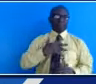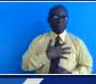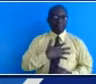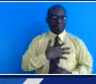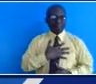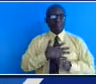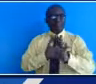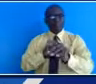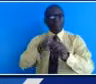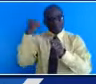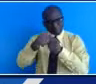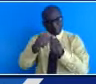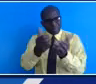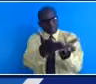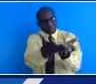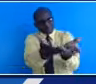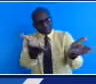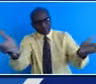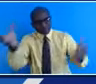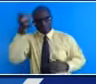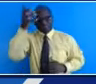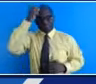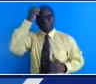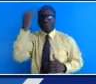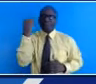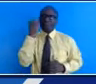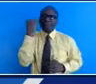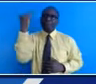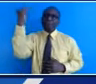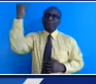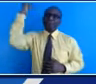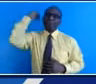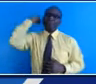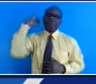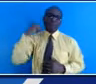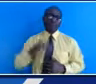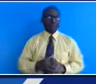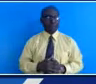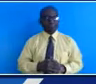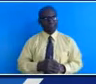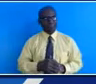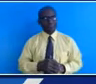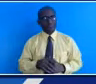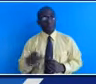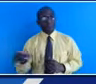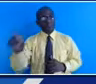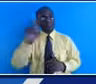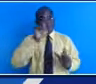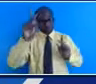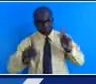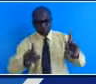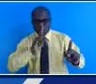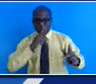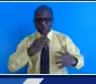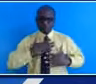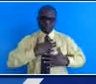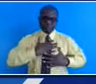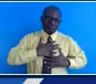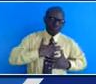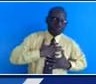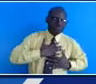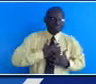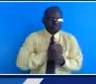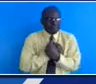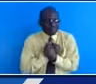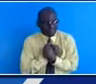it begins with the loss of human lives, the people that we know, the people we love, neighbors, friends, and that we give them